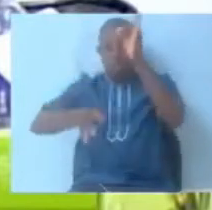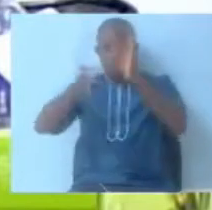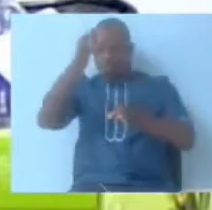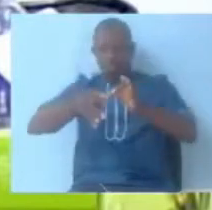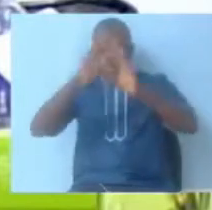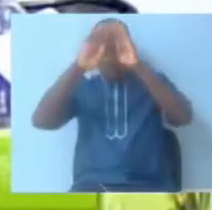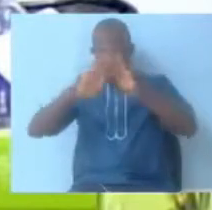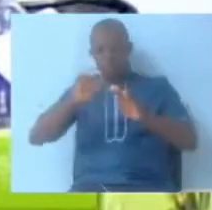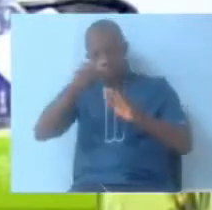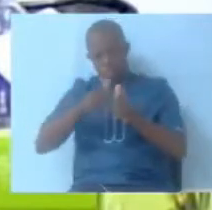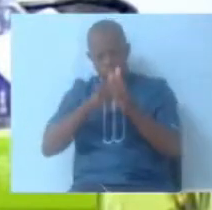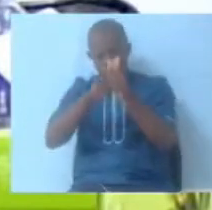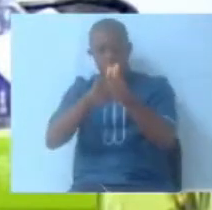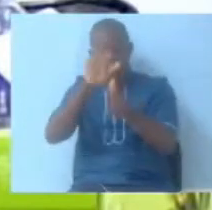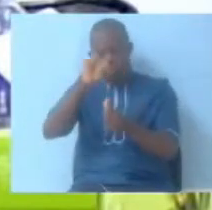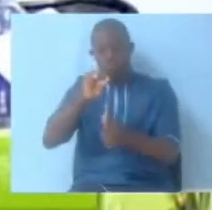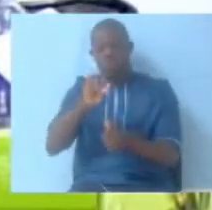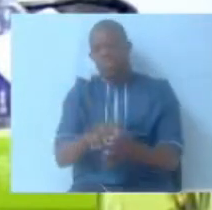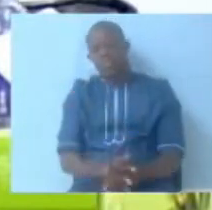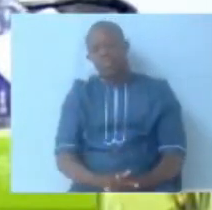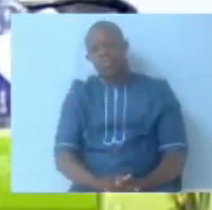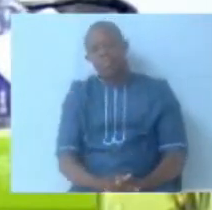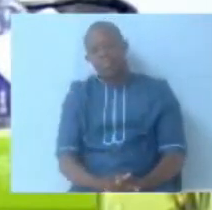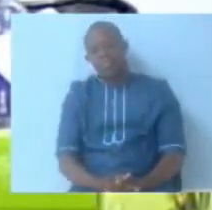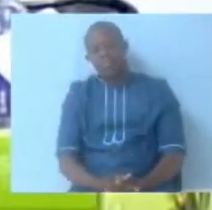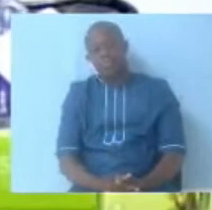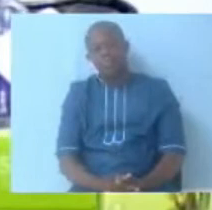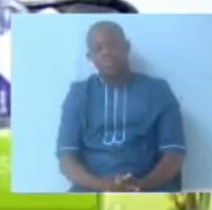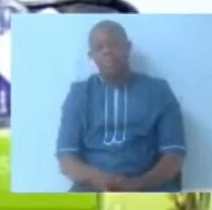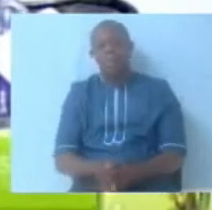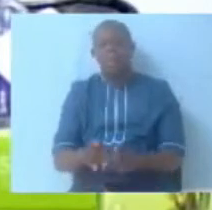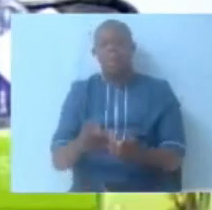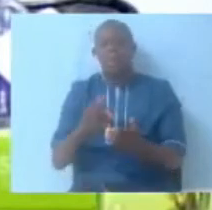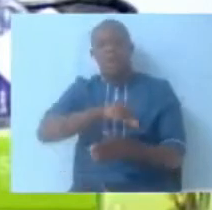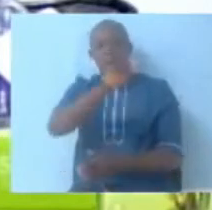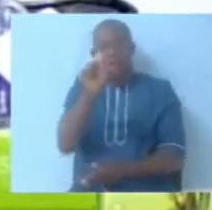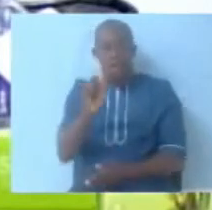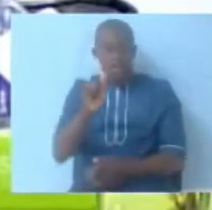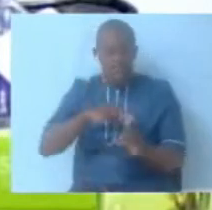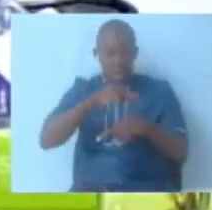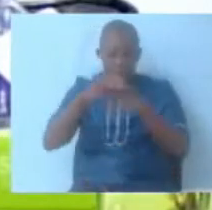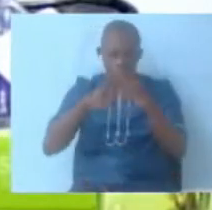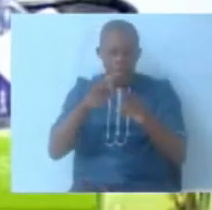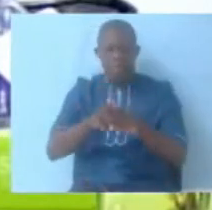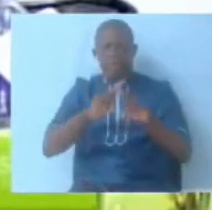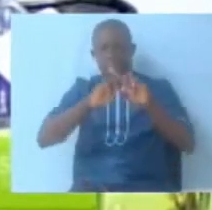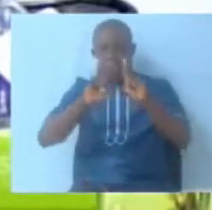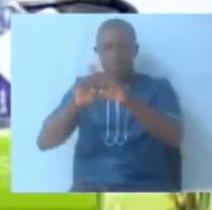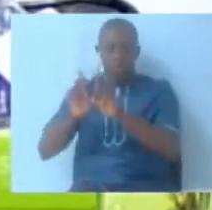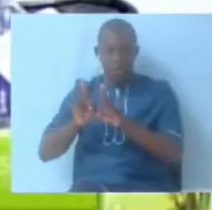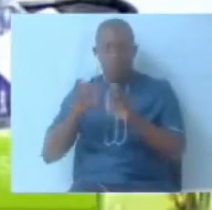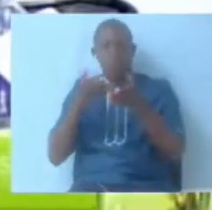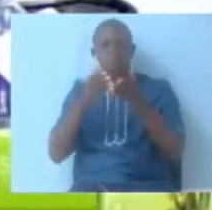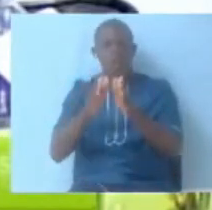wo tamandinole ila duoko nyin sambola karola. And in terms of the differences in their civil jurisdiction, first